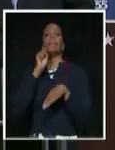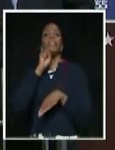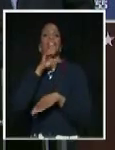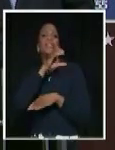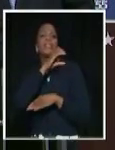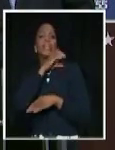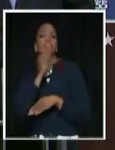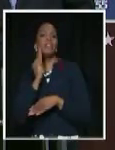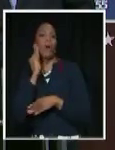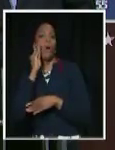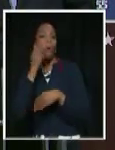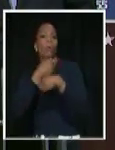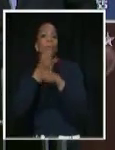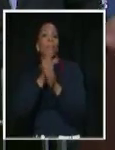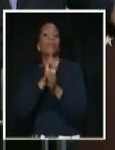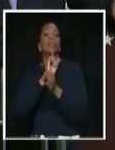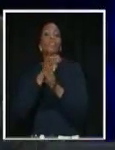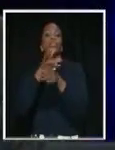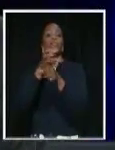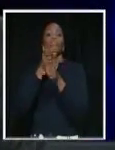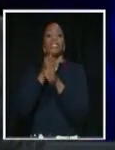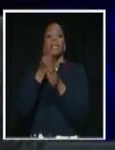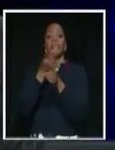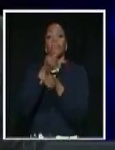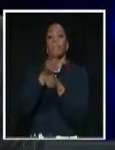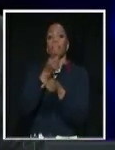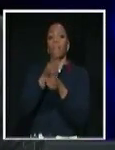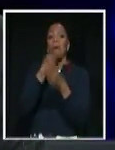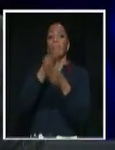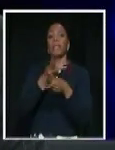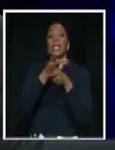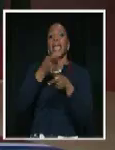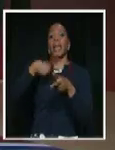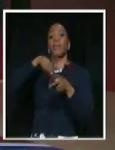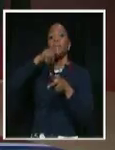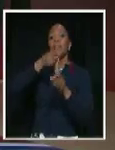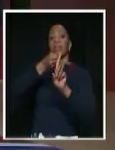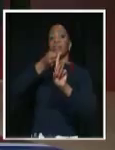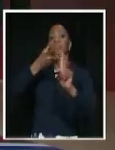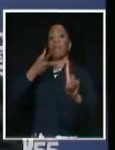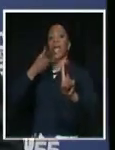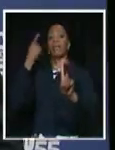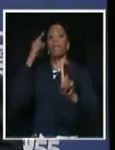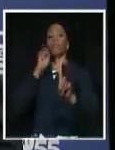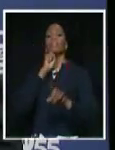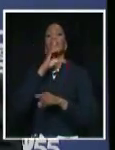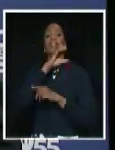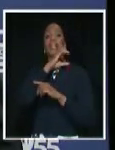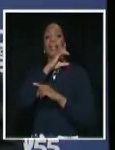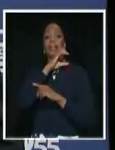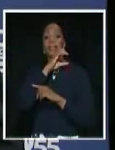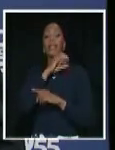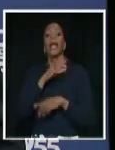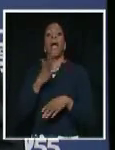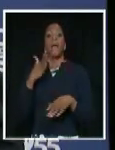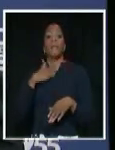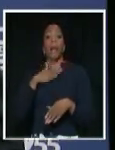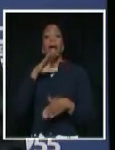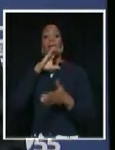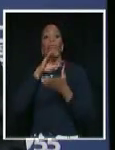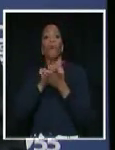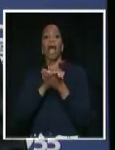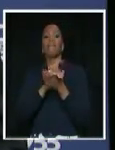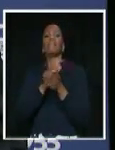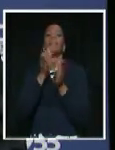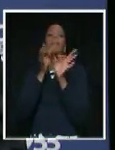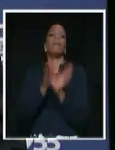making sure that they're getting the proper care. We need to expand what we're doing with seniors right now. Quite honestly, my wife will play an integral role in everything